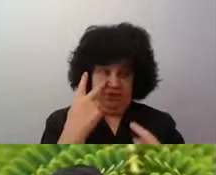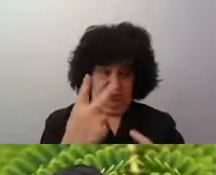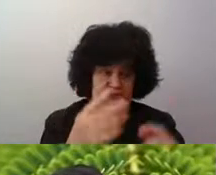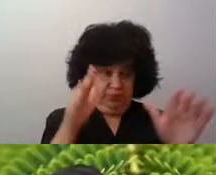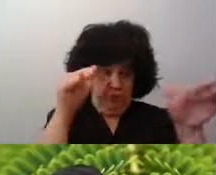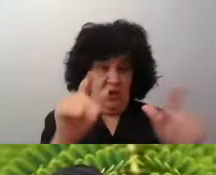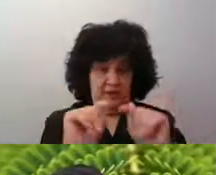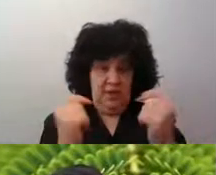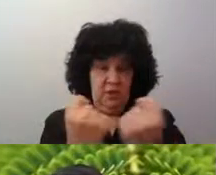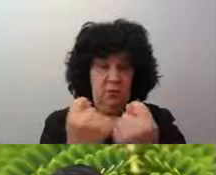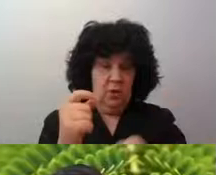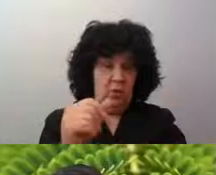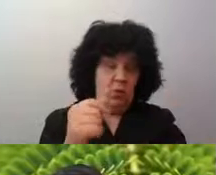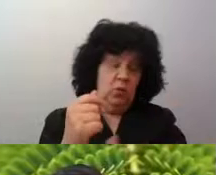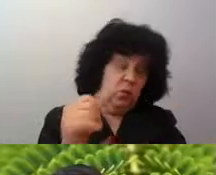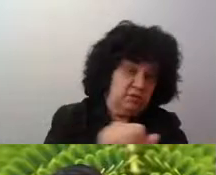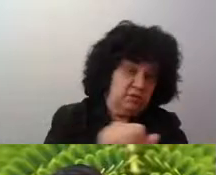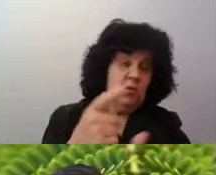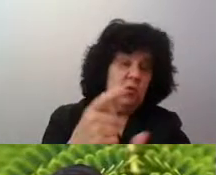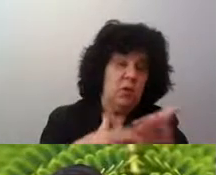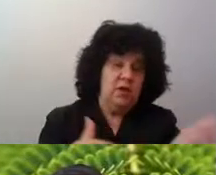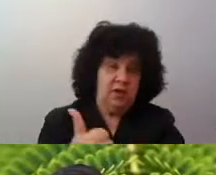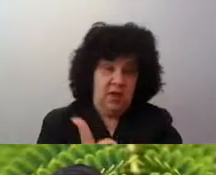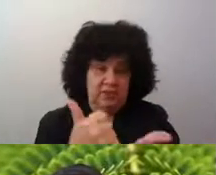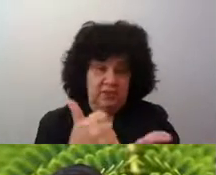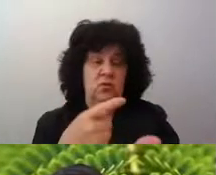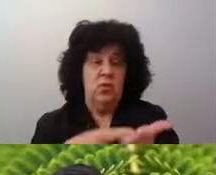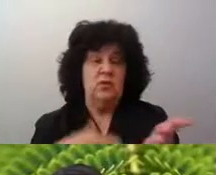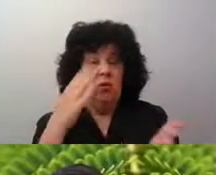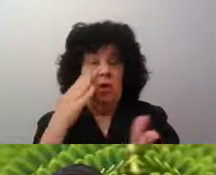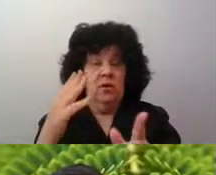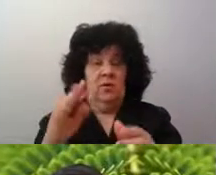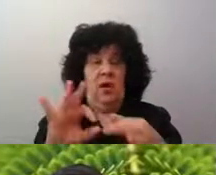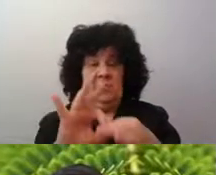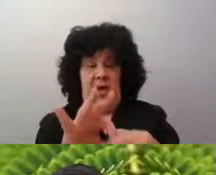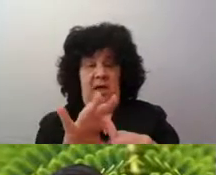through like what would apply, what could potentially apply to my procurement.